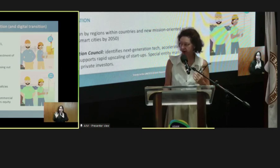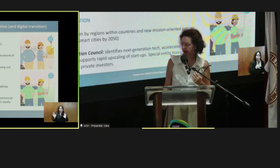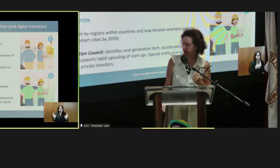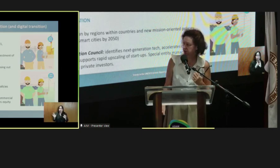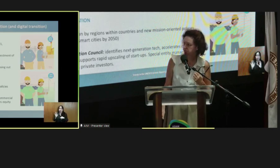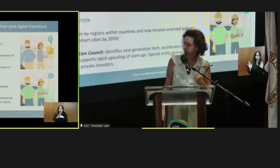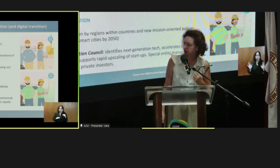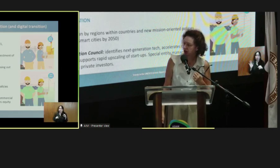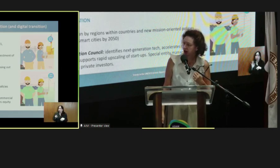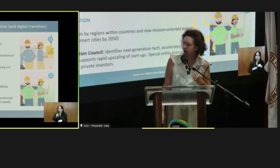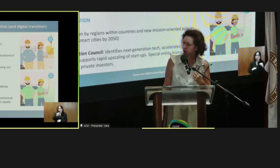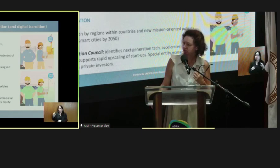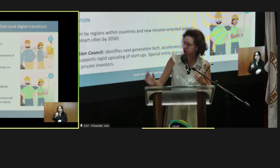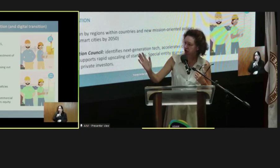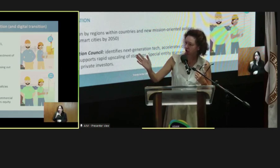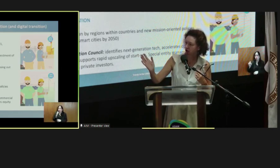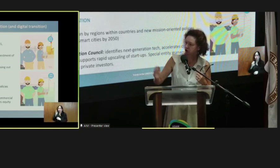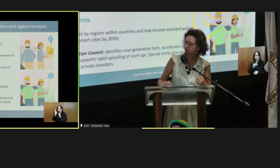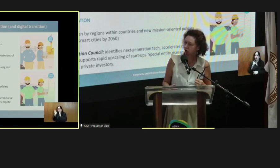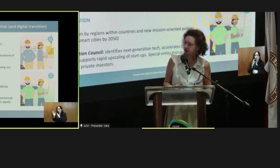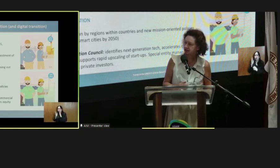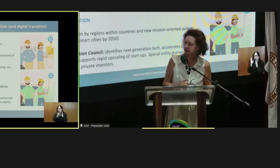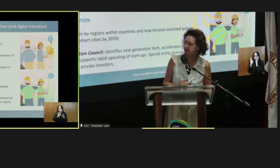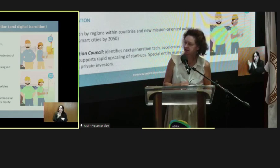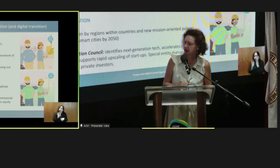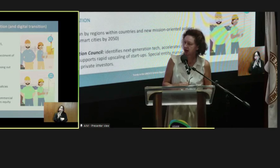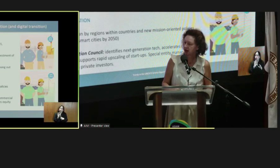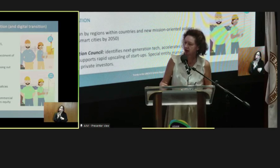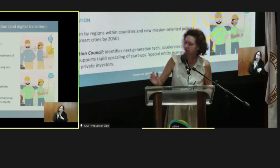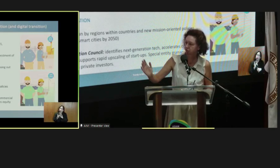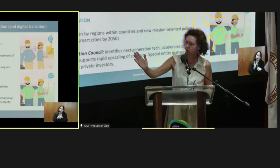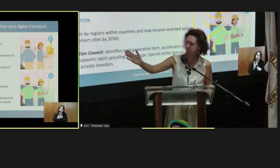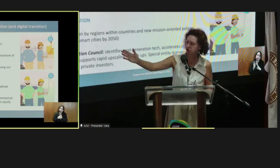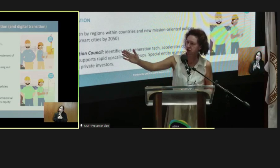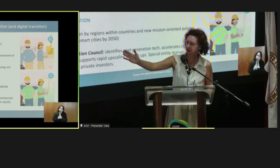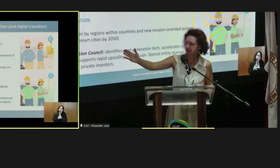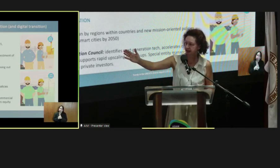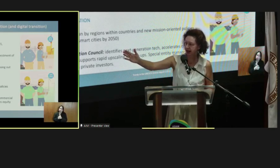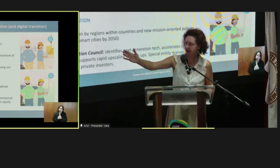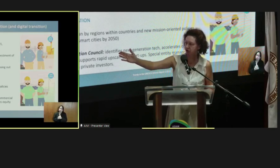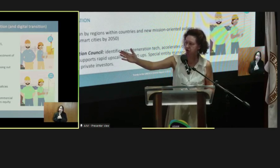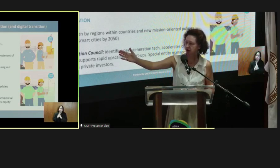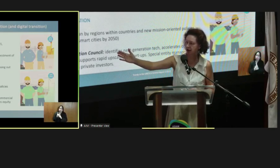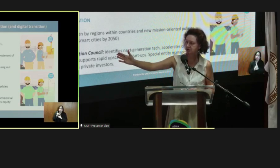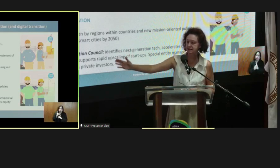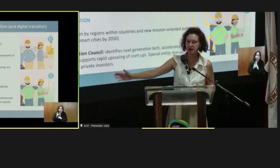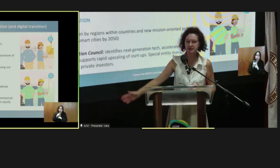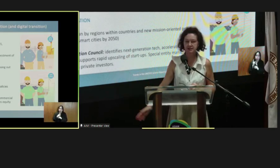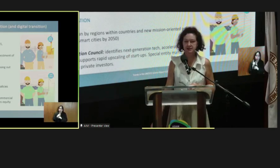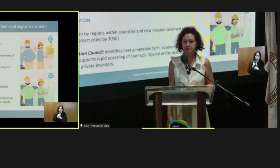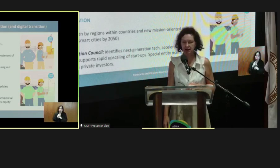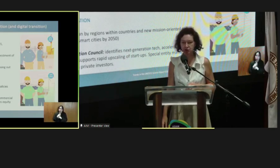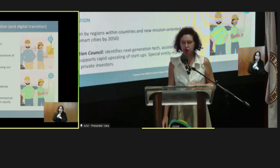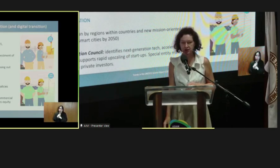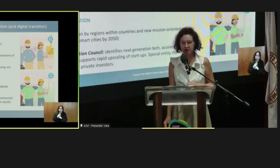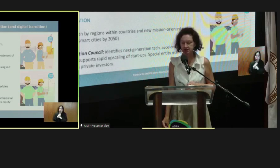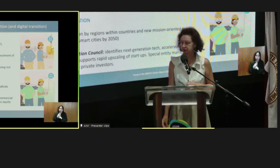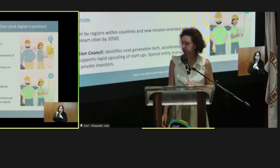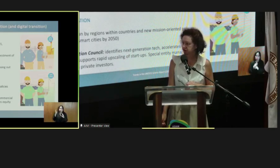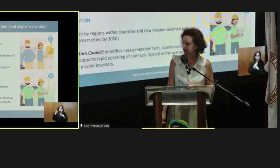competing with one another. And then you have mission-oriented policies. One mission is to have 100 climate-smart cities